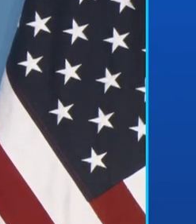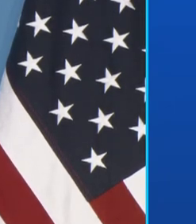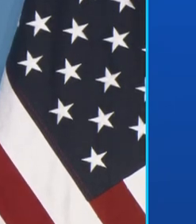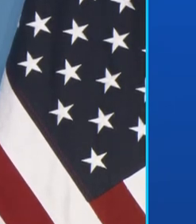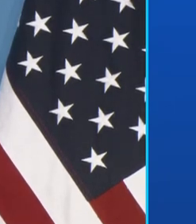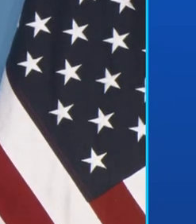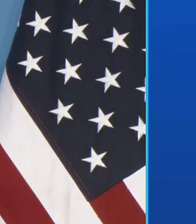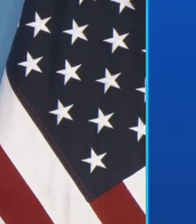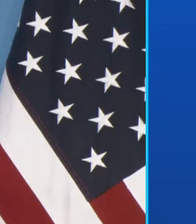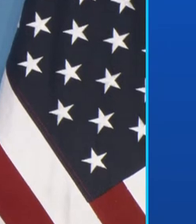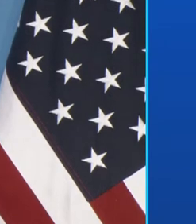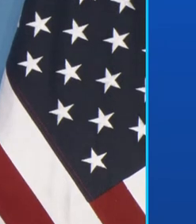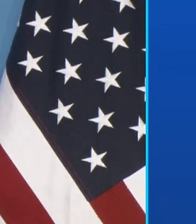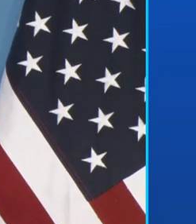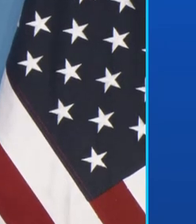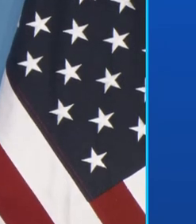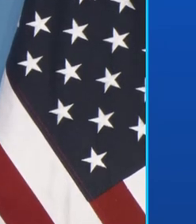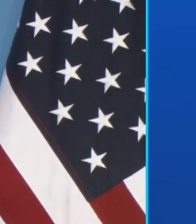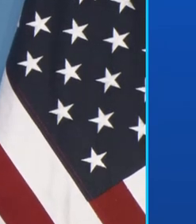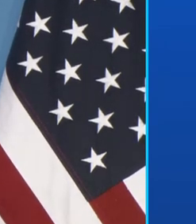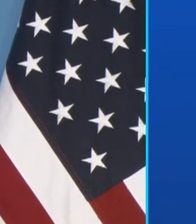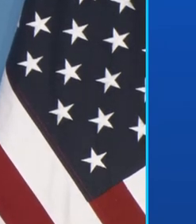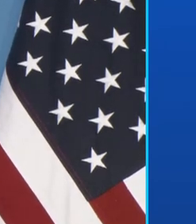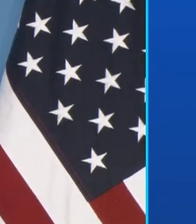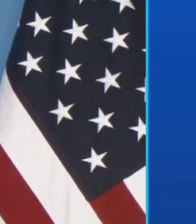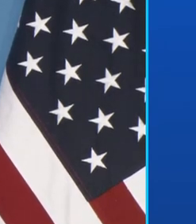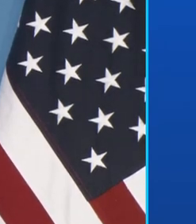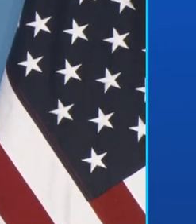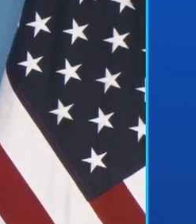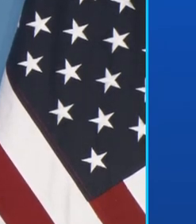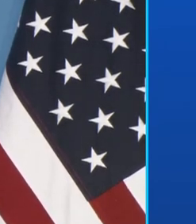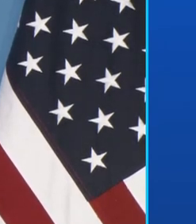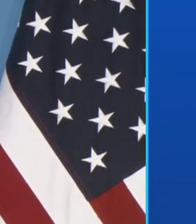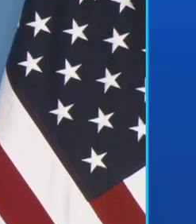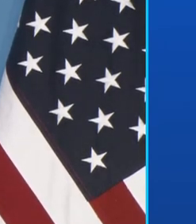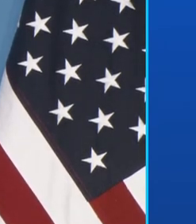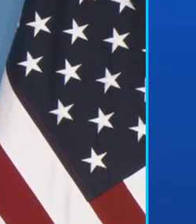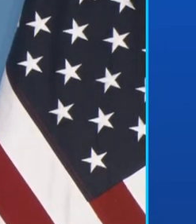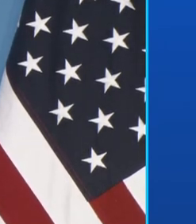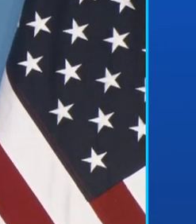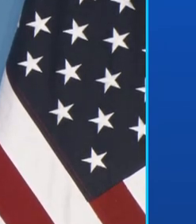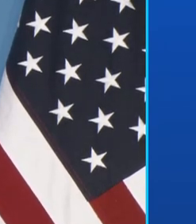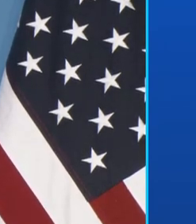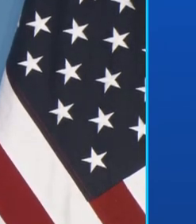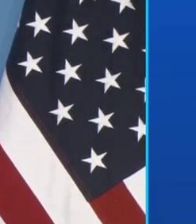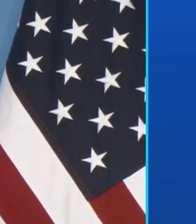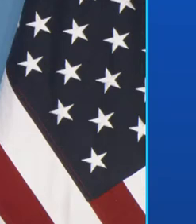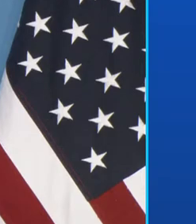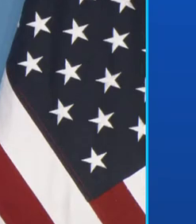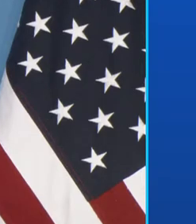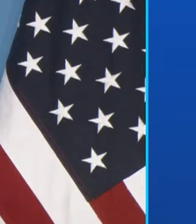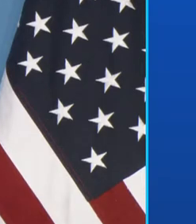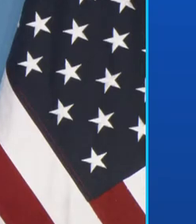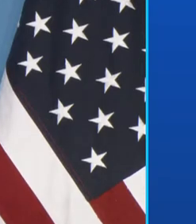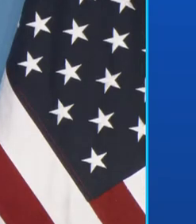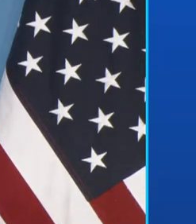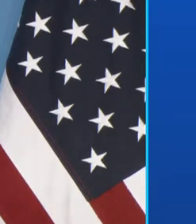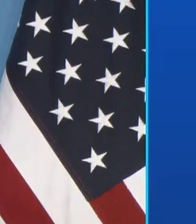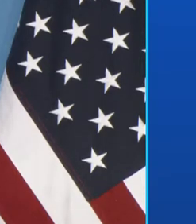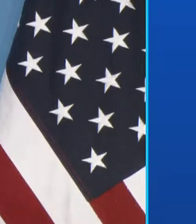it. When confronted with a coronavirus pandemic that was taking lives and livelihoods, we passed